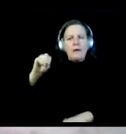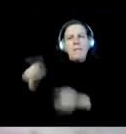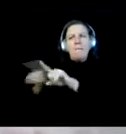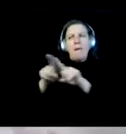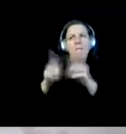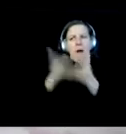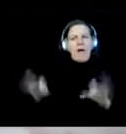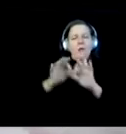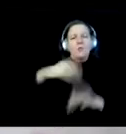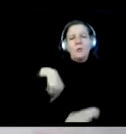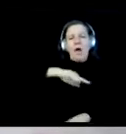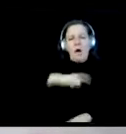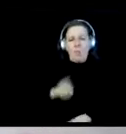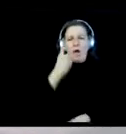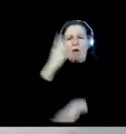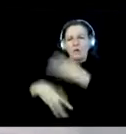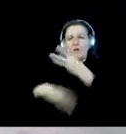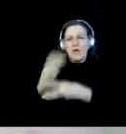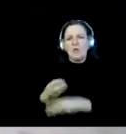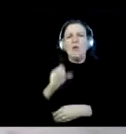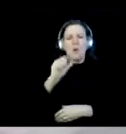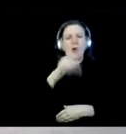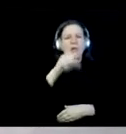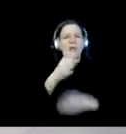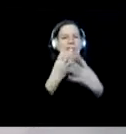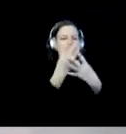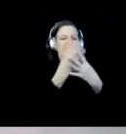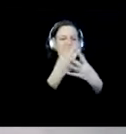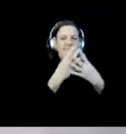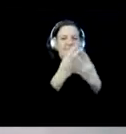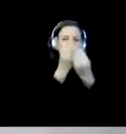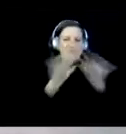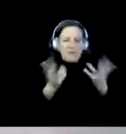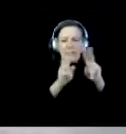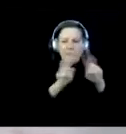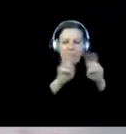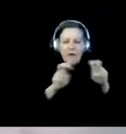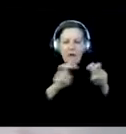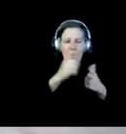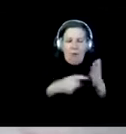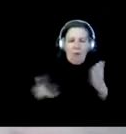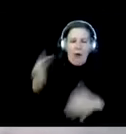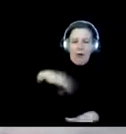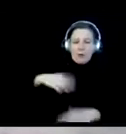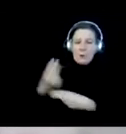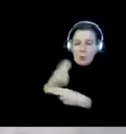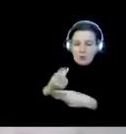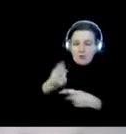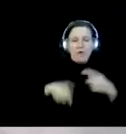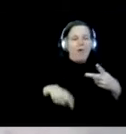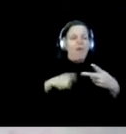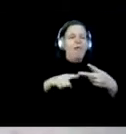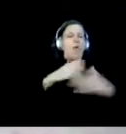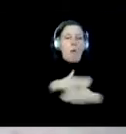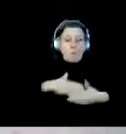Yeah, that sifting of information, kind of sorting out what's useful, what's pleasurable, what's soothing, what's